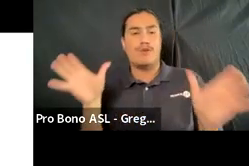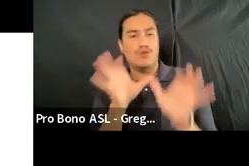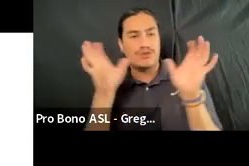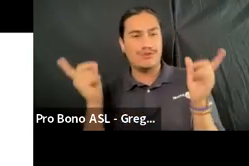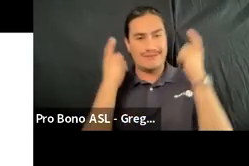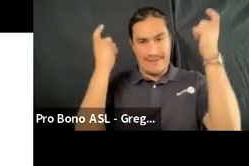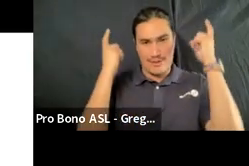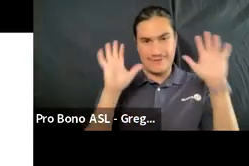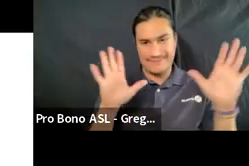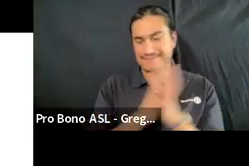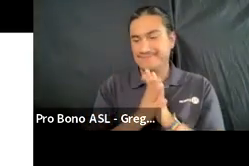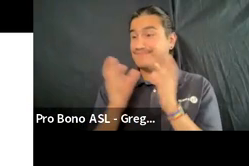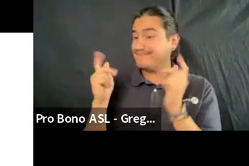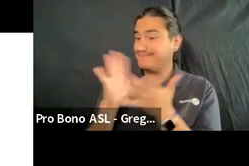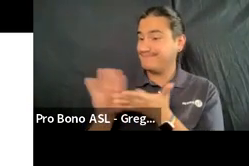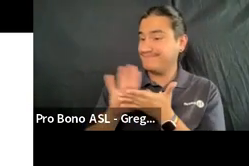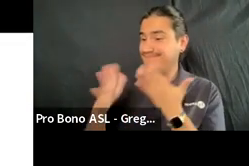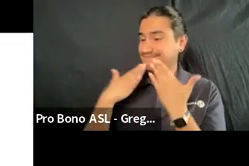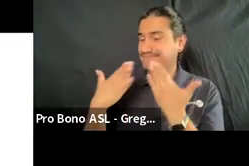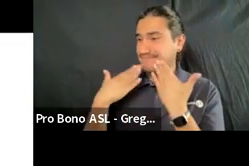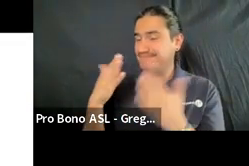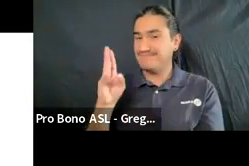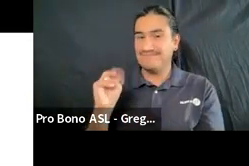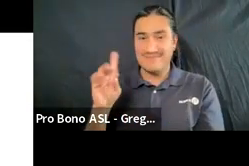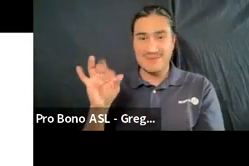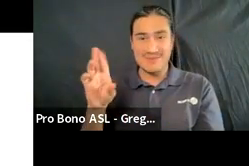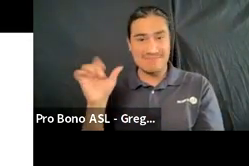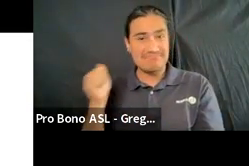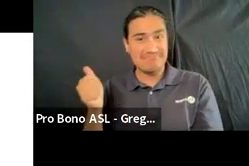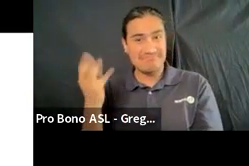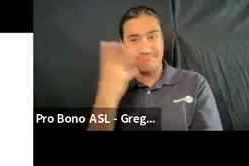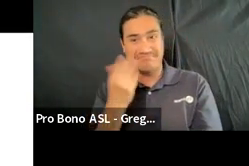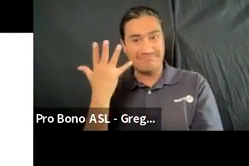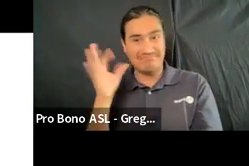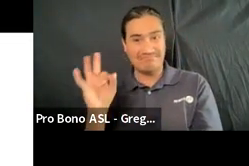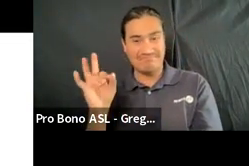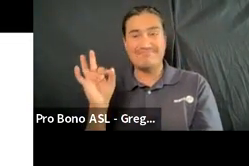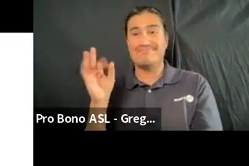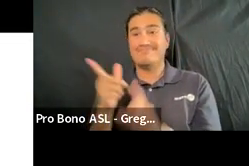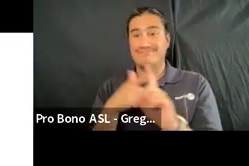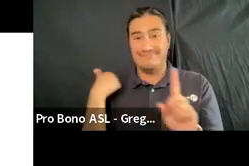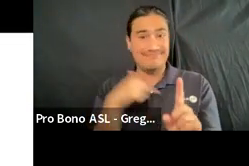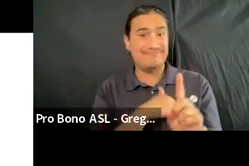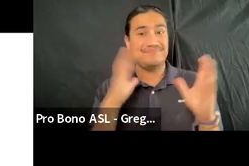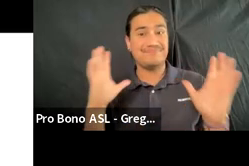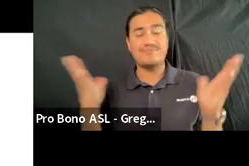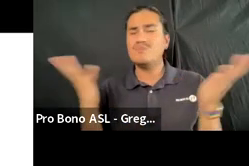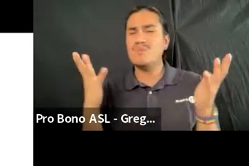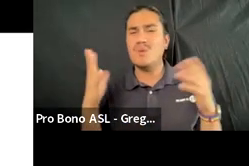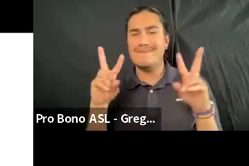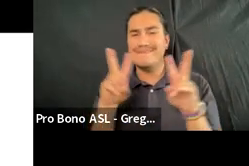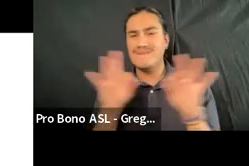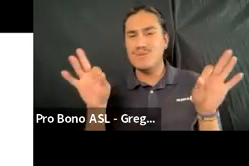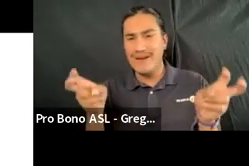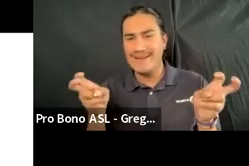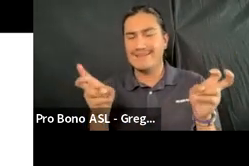Nice. Yes. Thank you, Mildred. Okay. Lovely. And then for the rest of us, what phrases stood out?